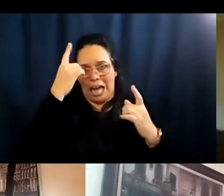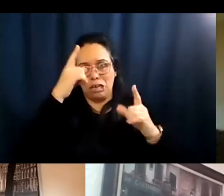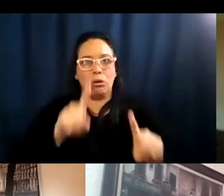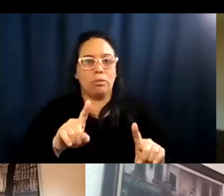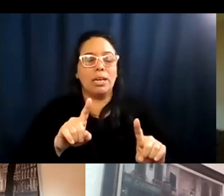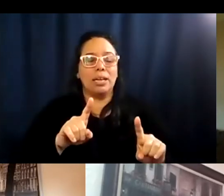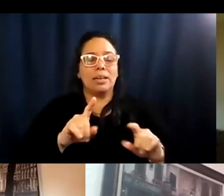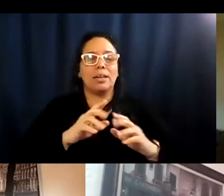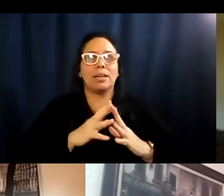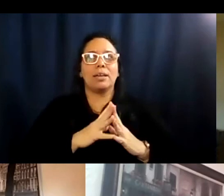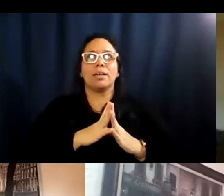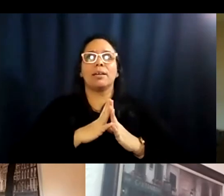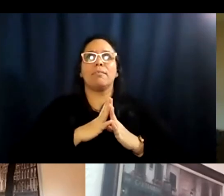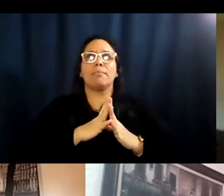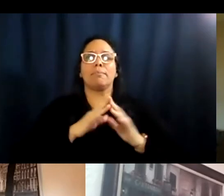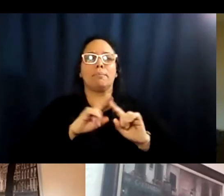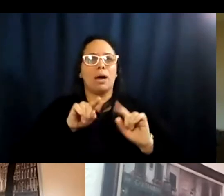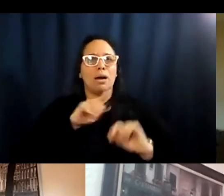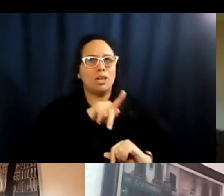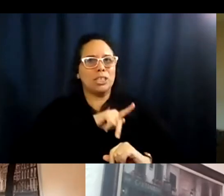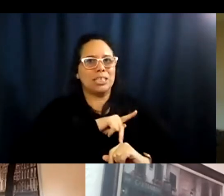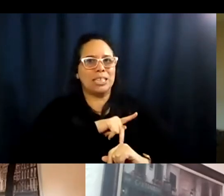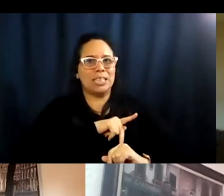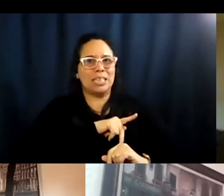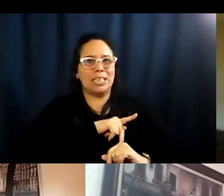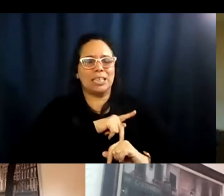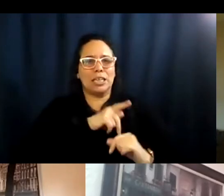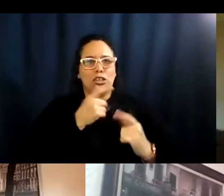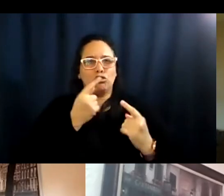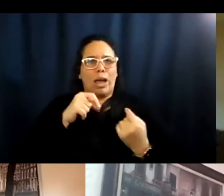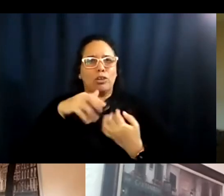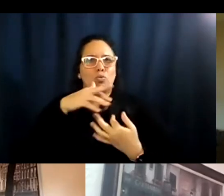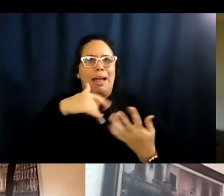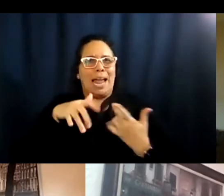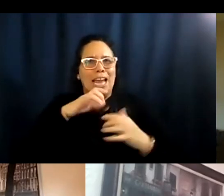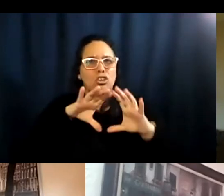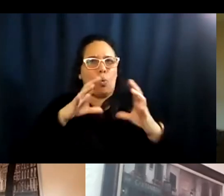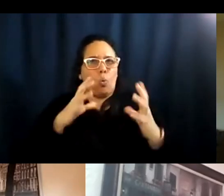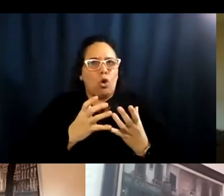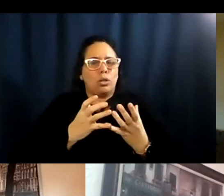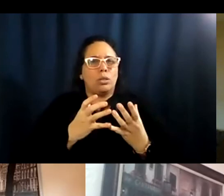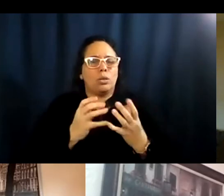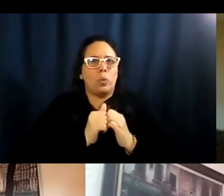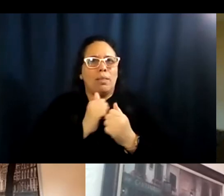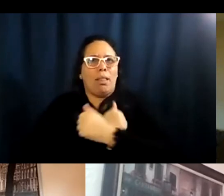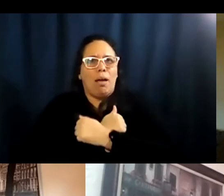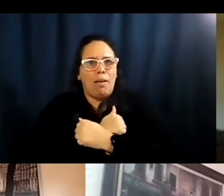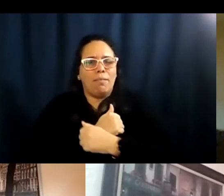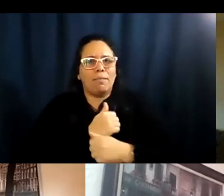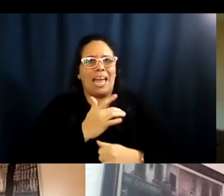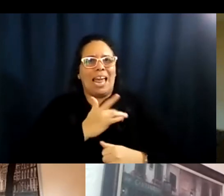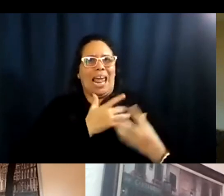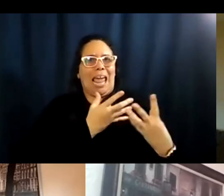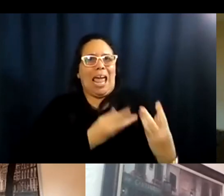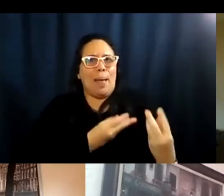take. But personally, for somebody trying to engage the world in love and empathy, you know, there's a